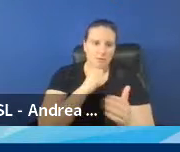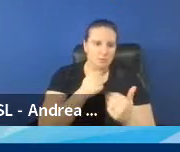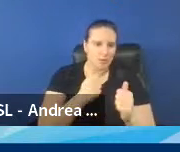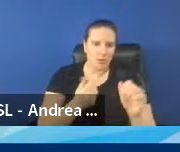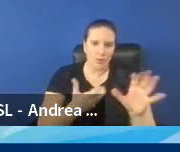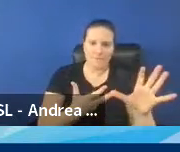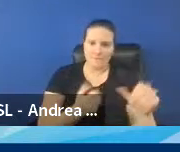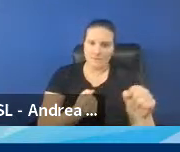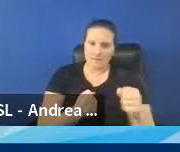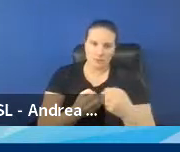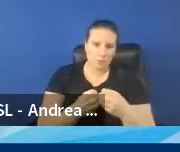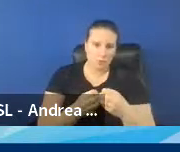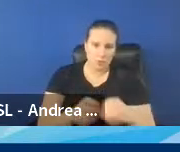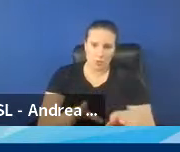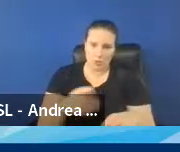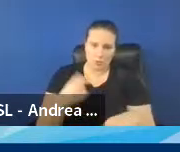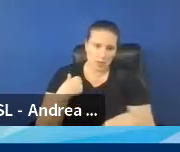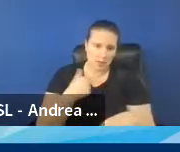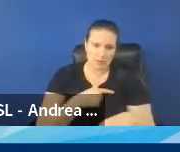So please,